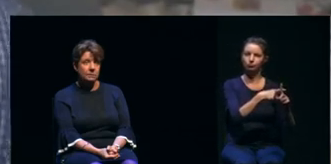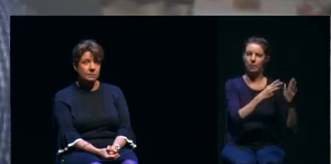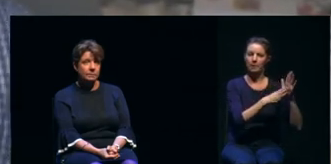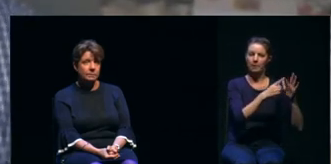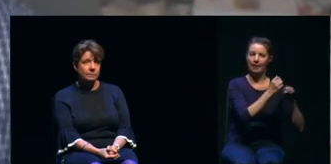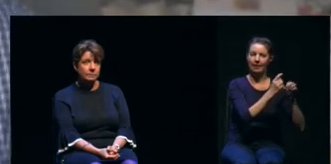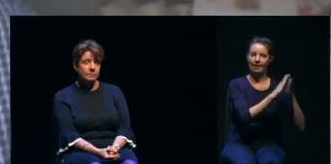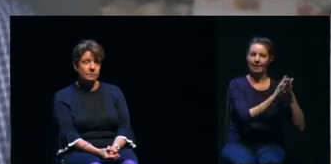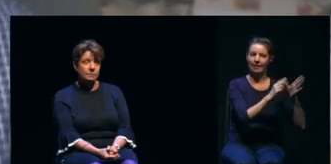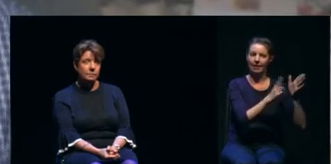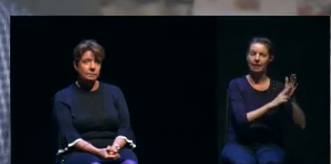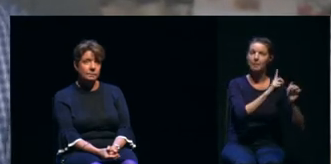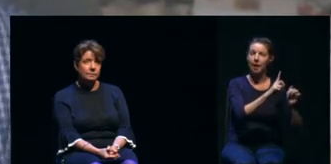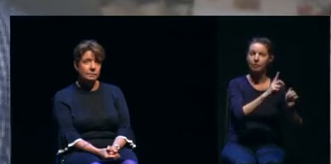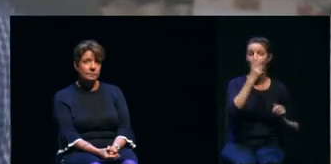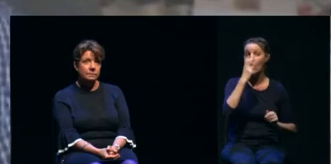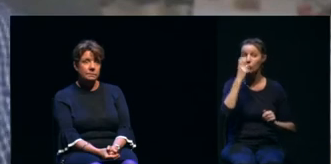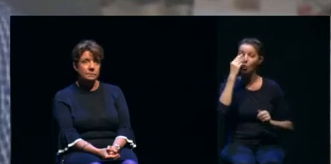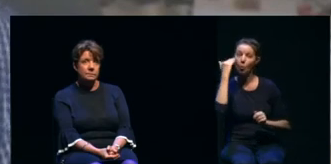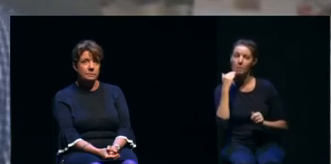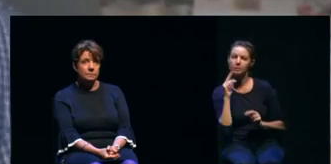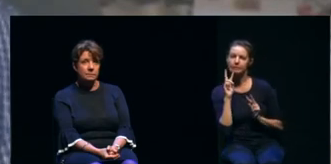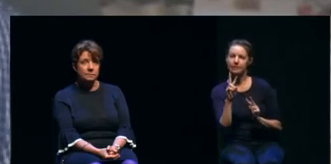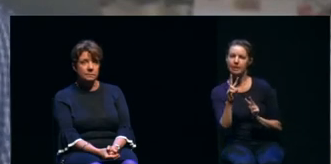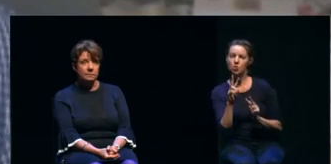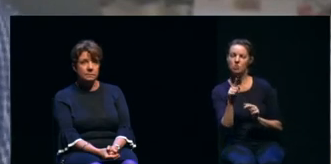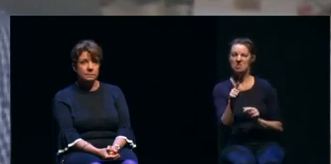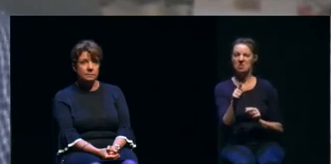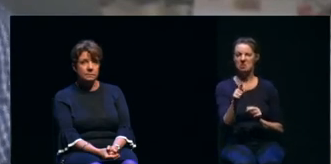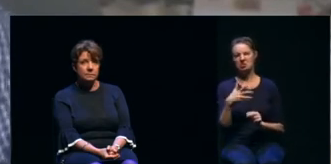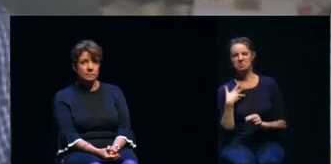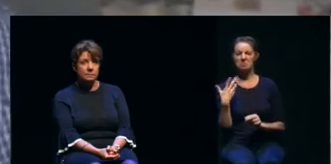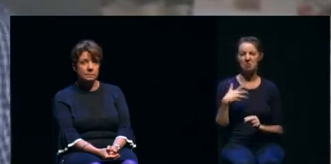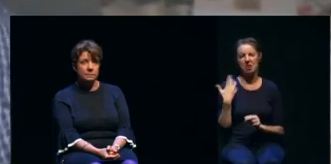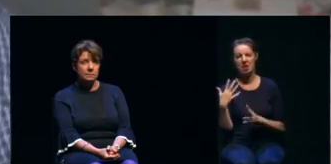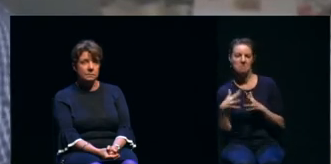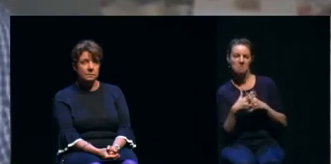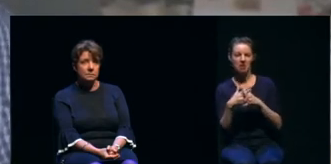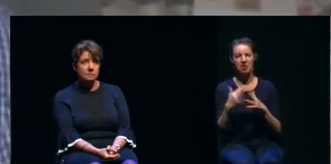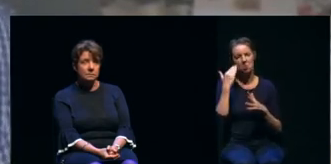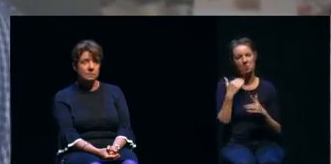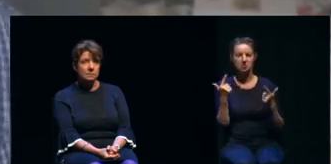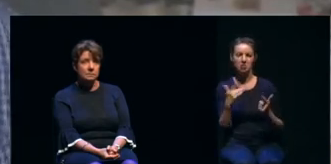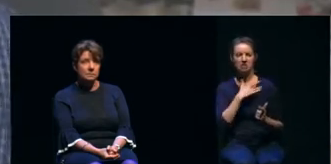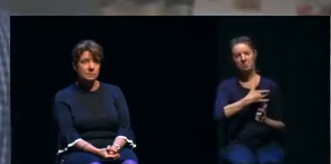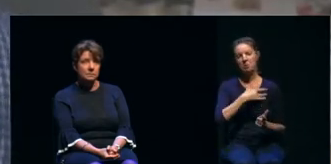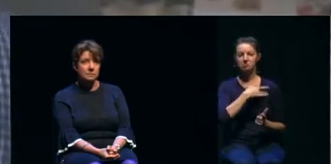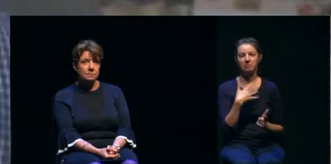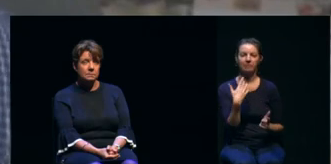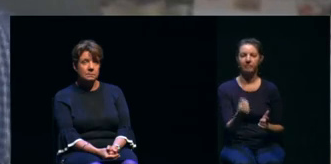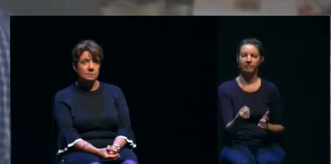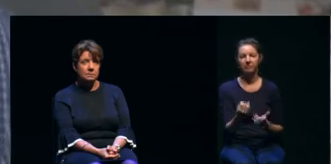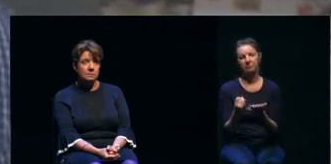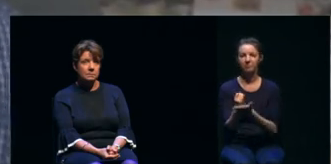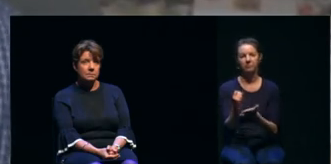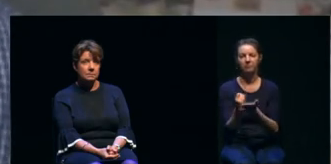like 10 years older than me see her as a kind of whiny American who has too many emotions. And it